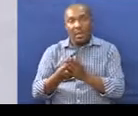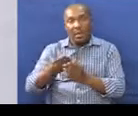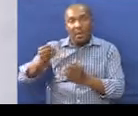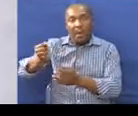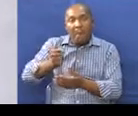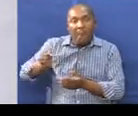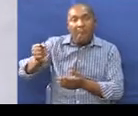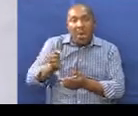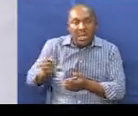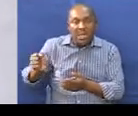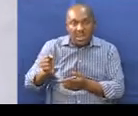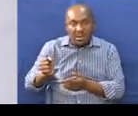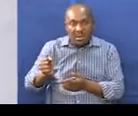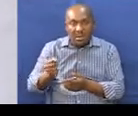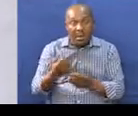Perform a food test